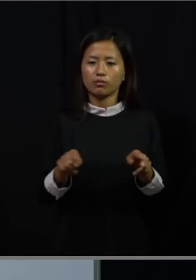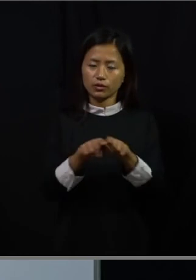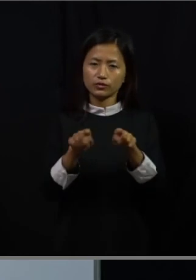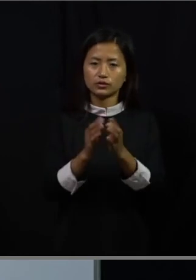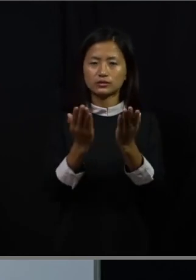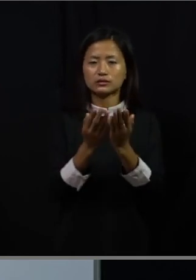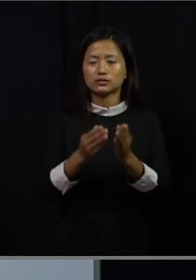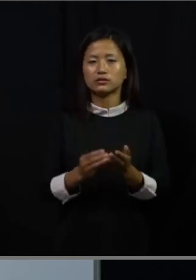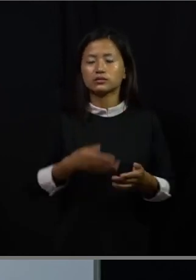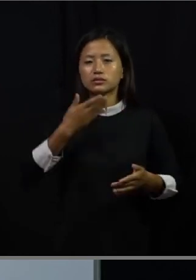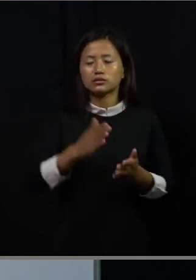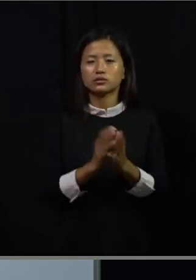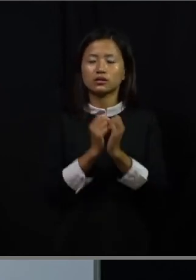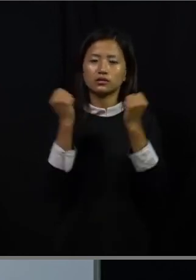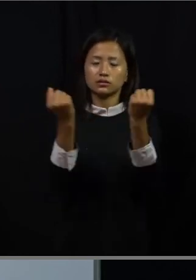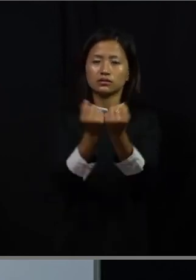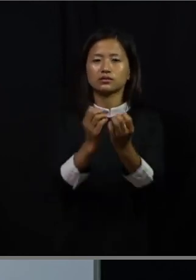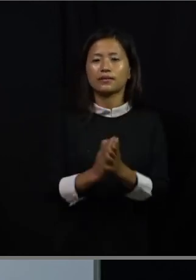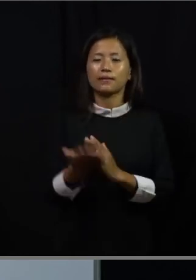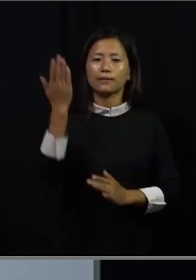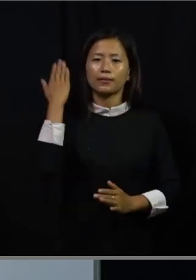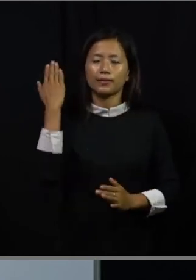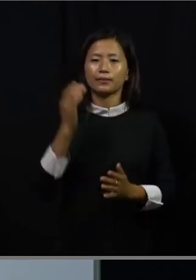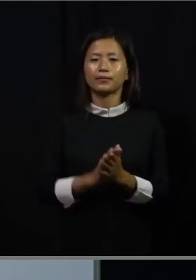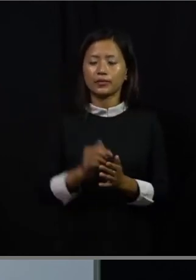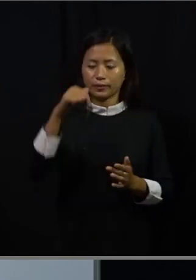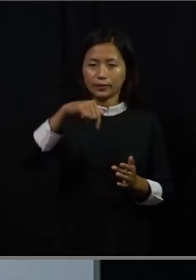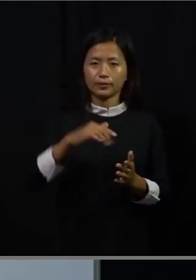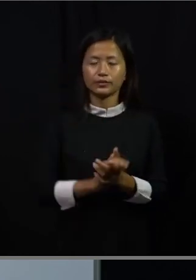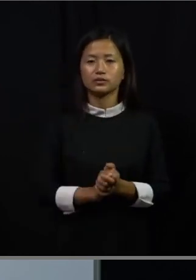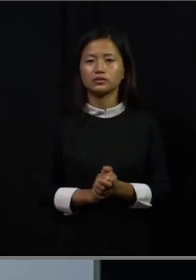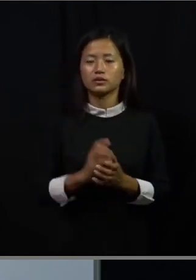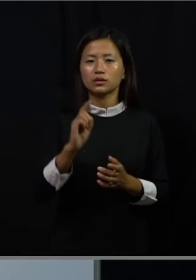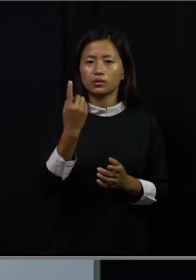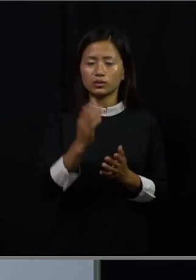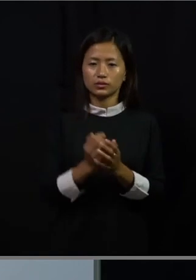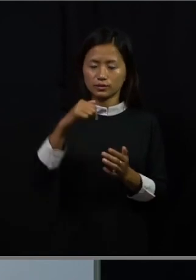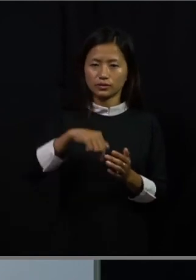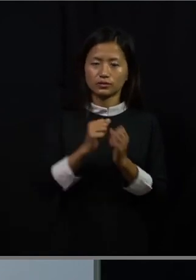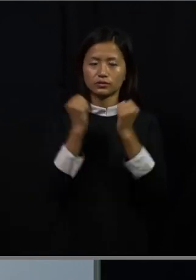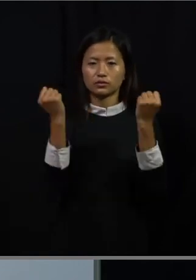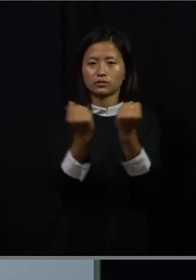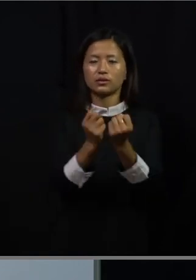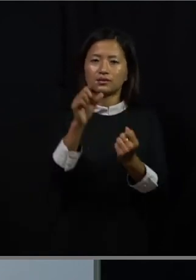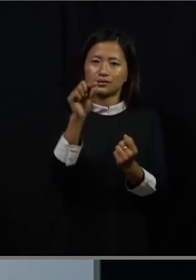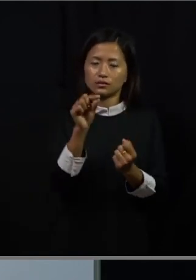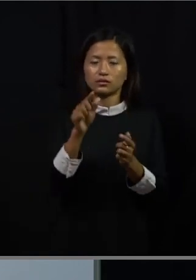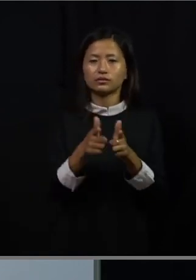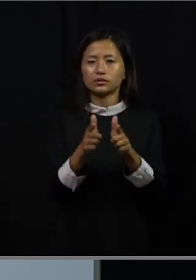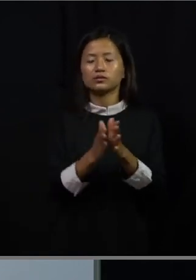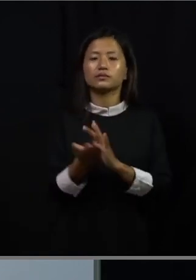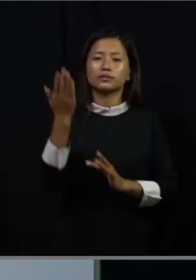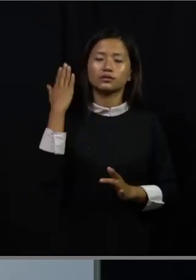deals with the study of society, okay, one with the past, also with the present, one with the present society, and a little bit with